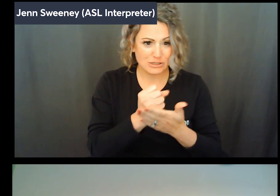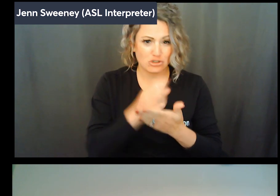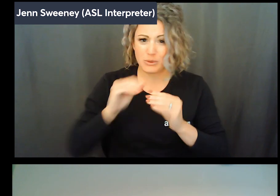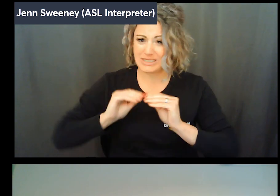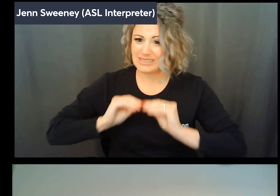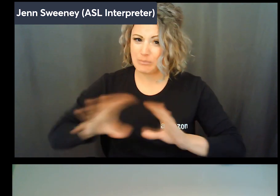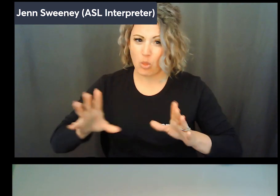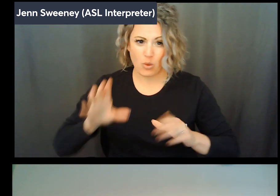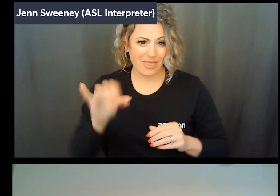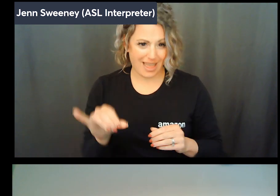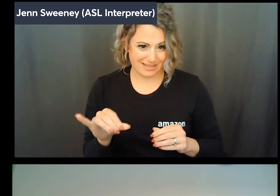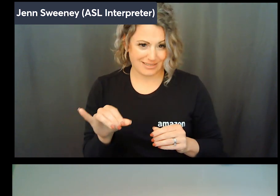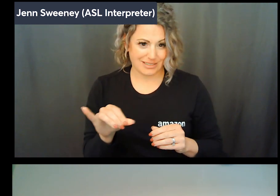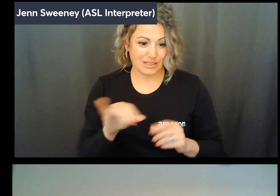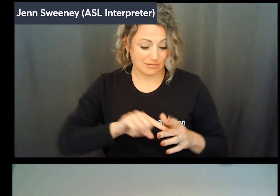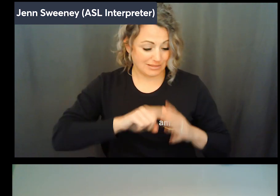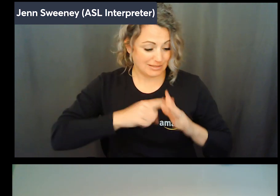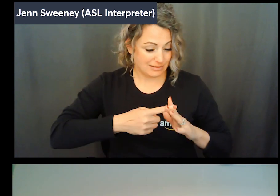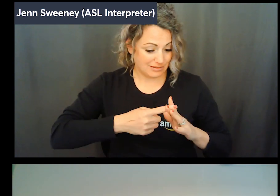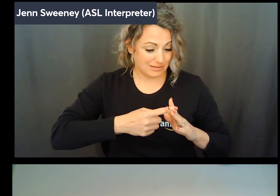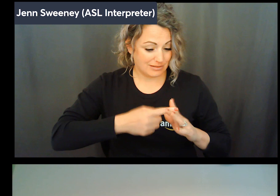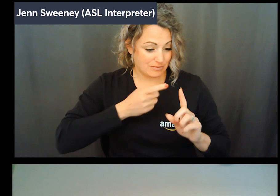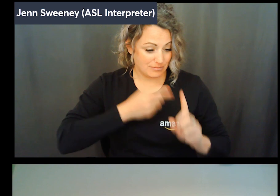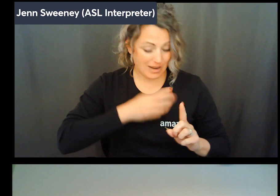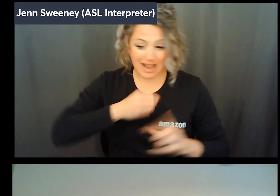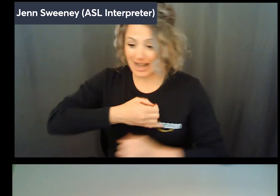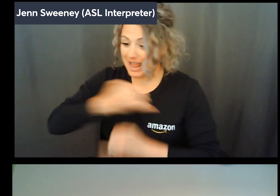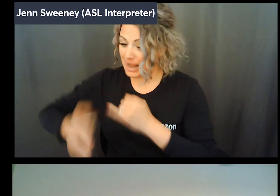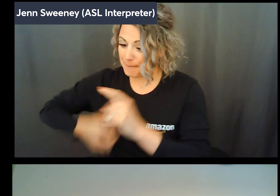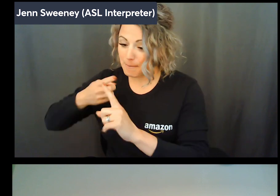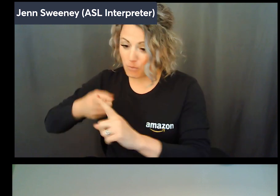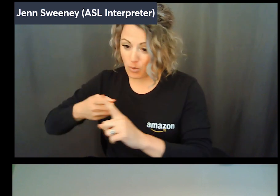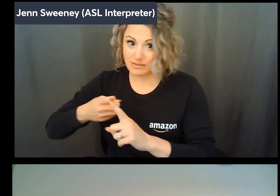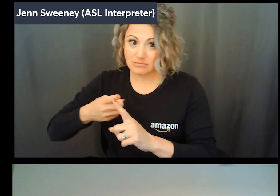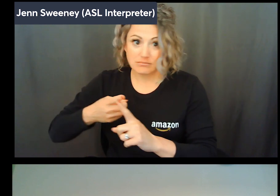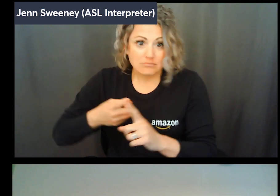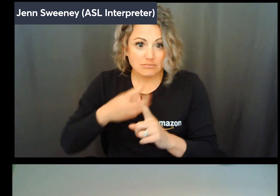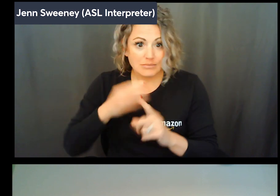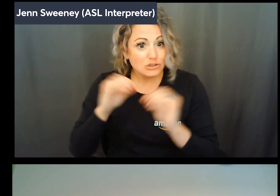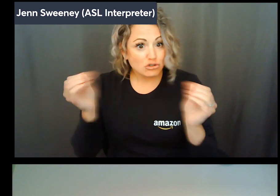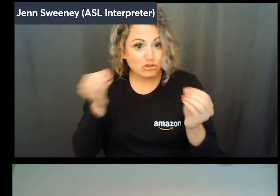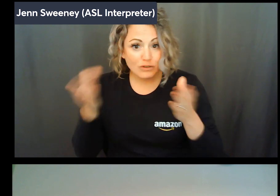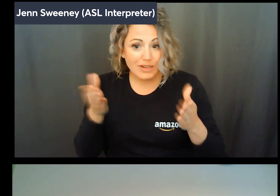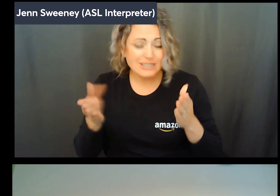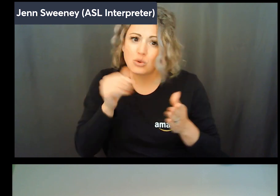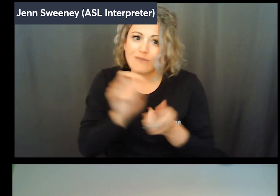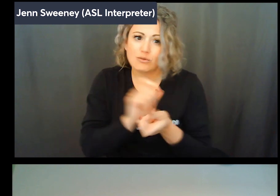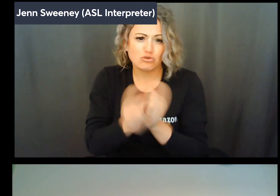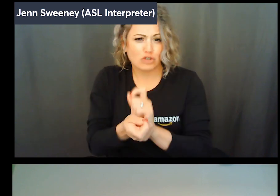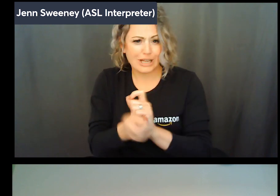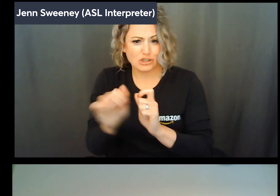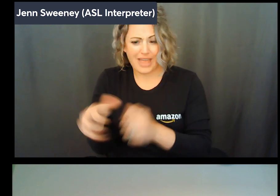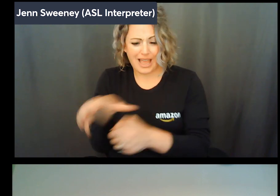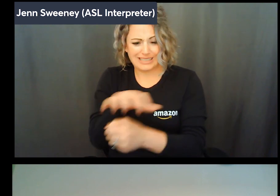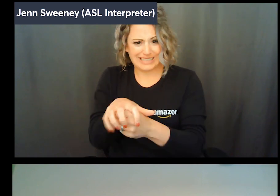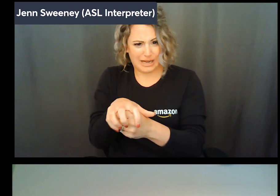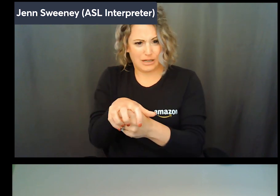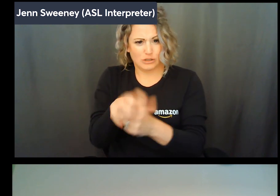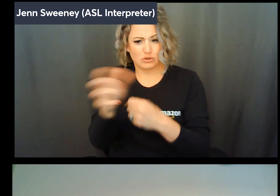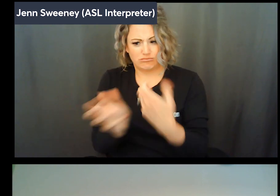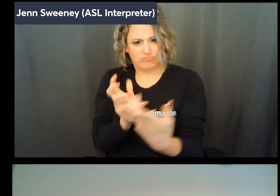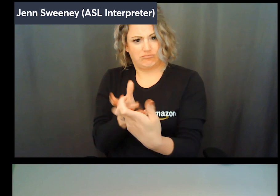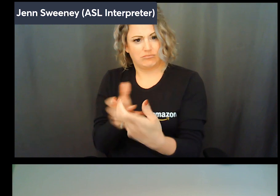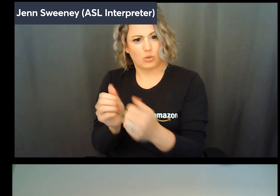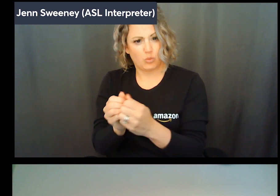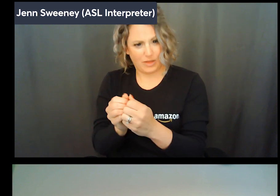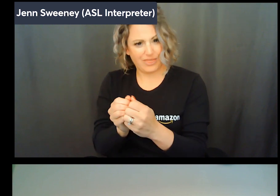and also real-time endpoint. Instance-based endpoint and a serverless endpoint. You don't have to make any changes to the container image to make it